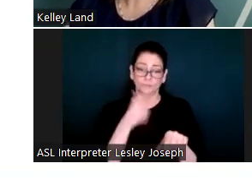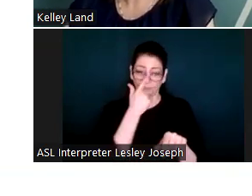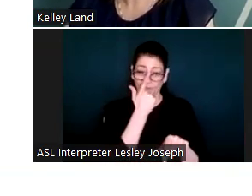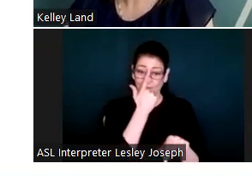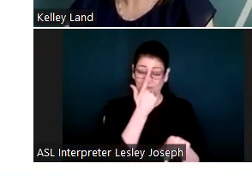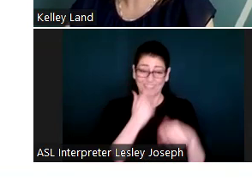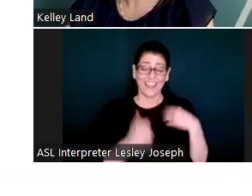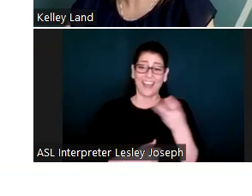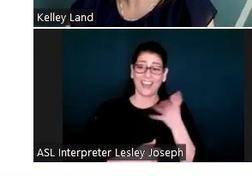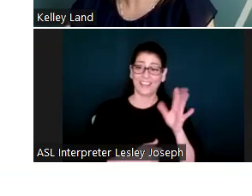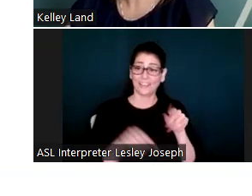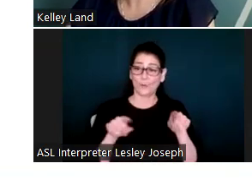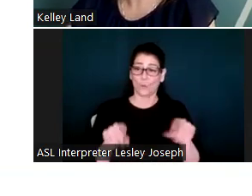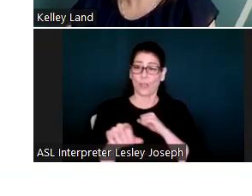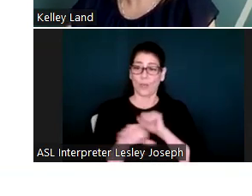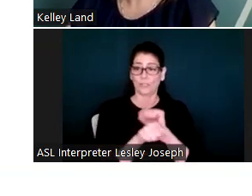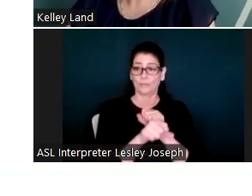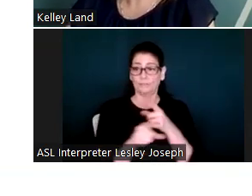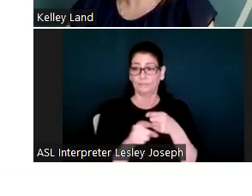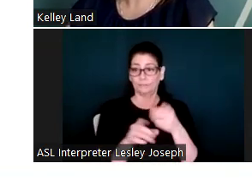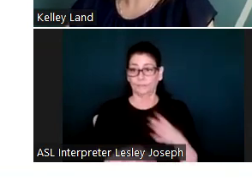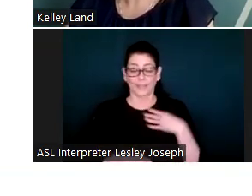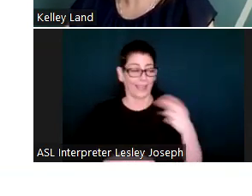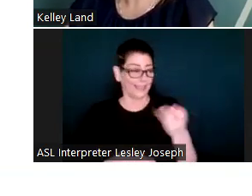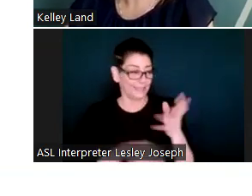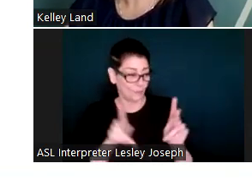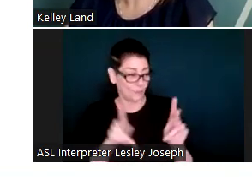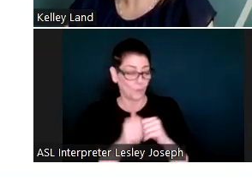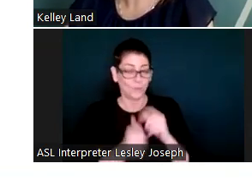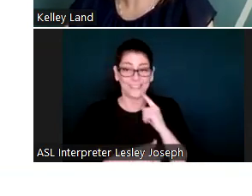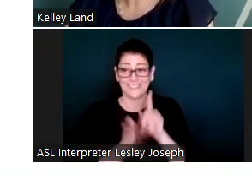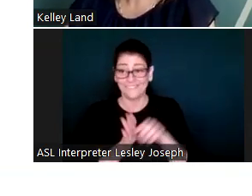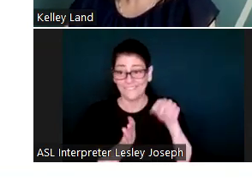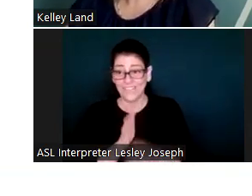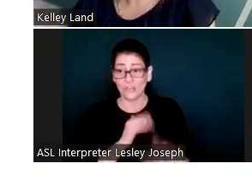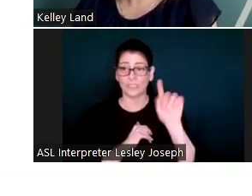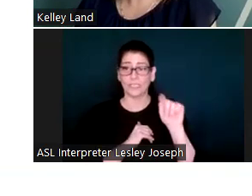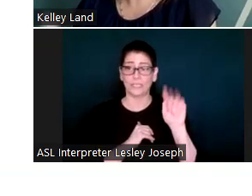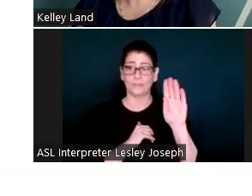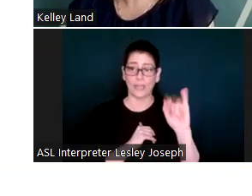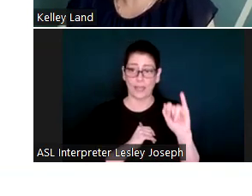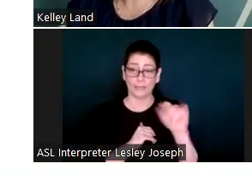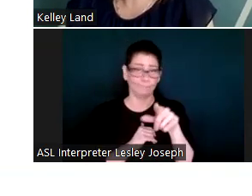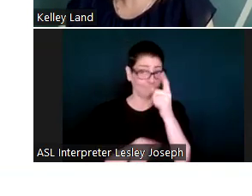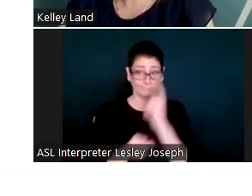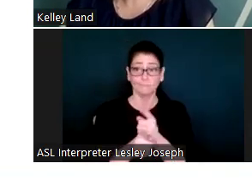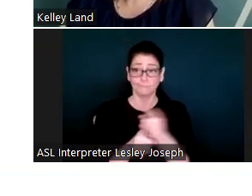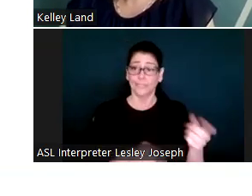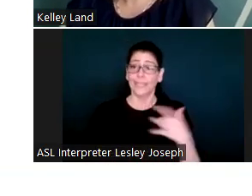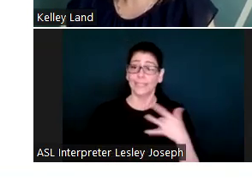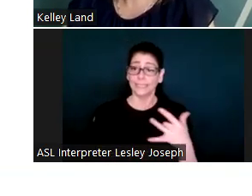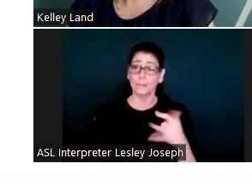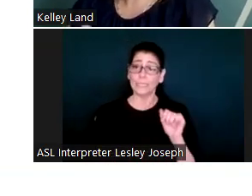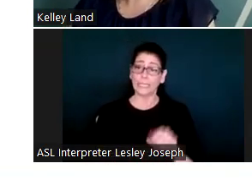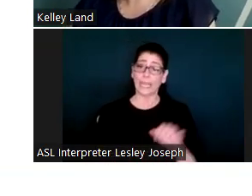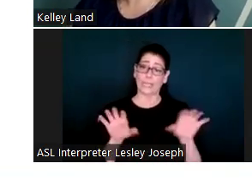when I was an employment specialist, I had several individuals with severe traumatic brain injuries. And you are right, they typically could do